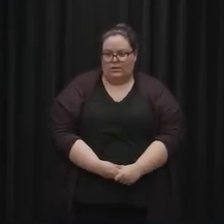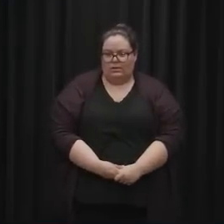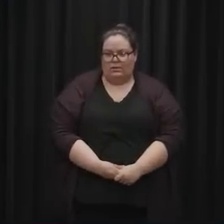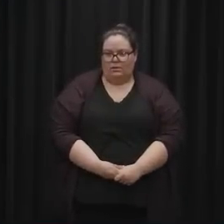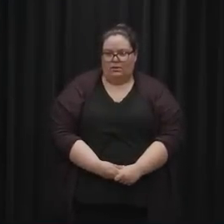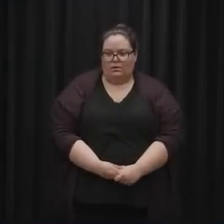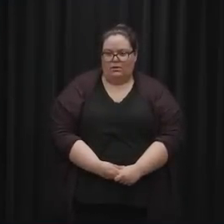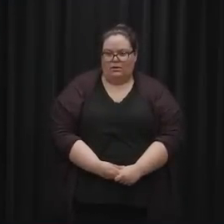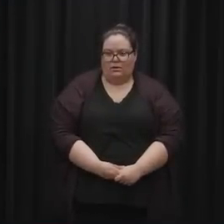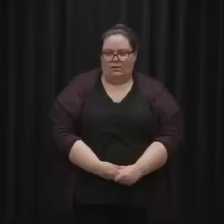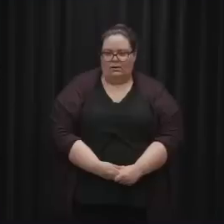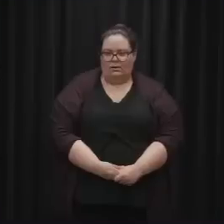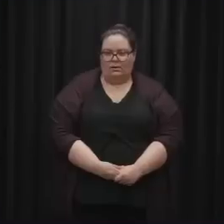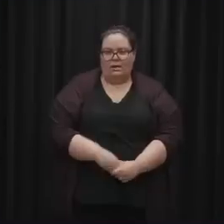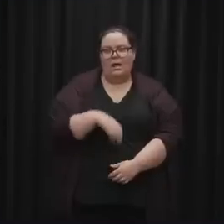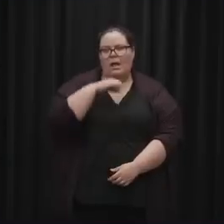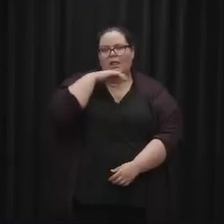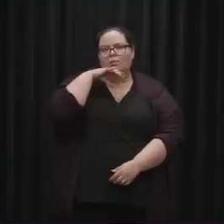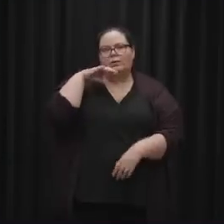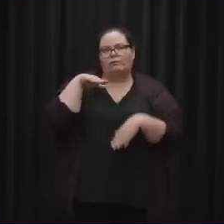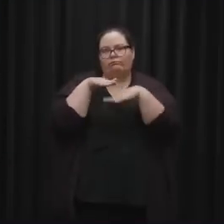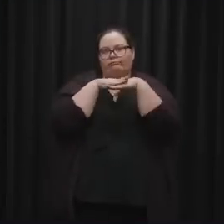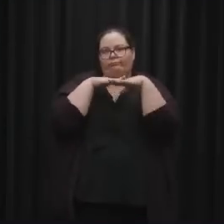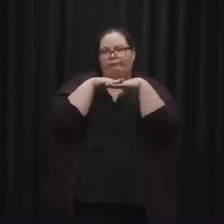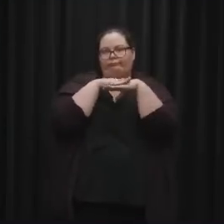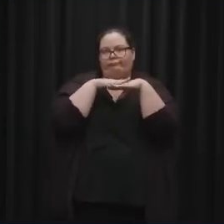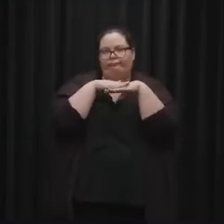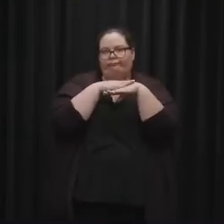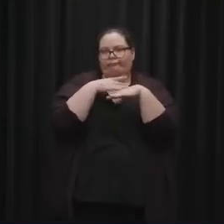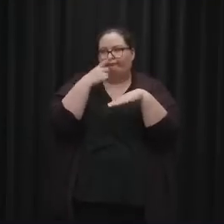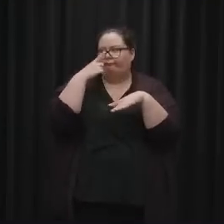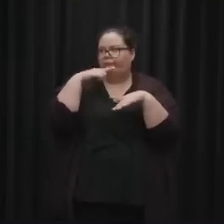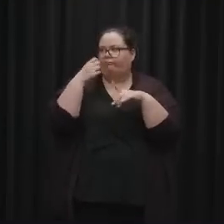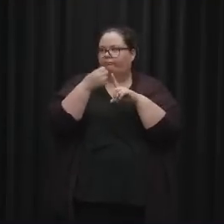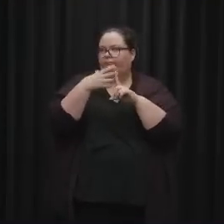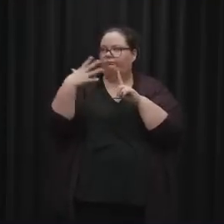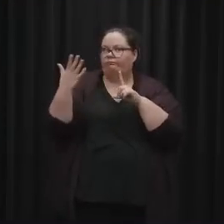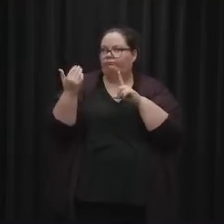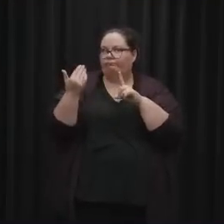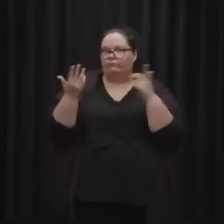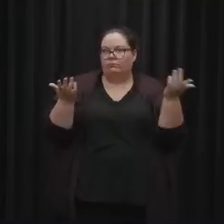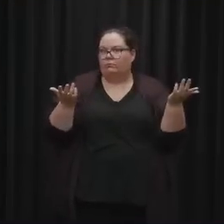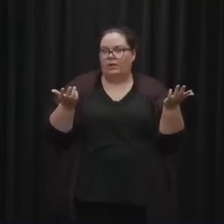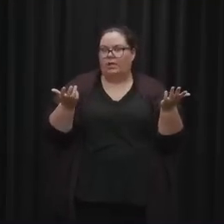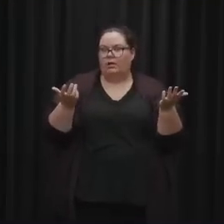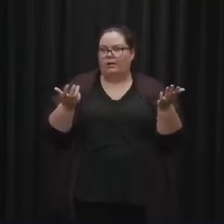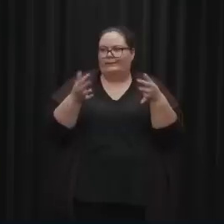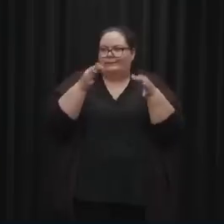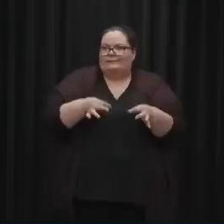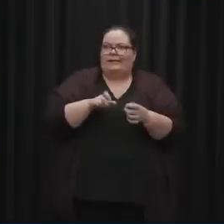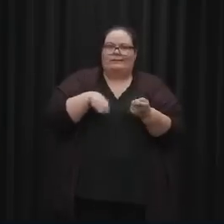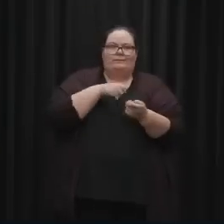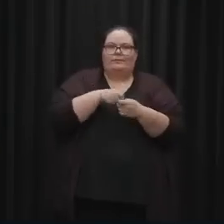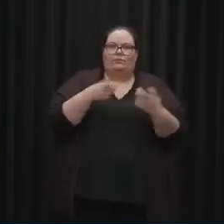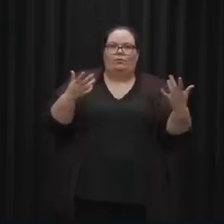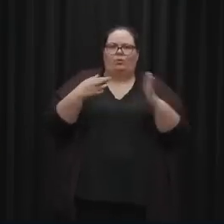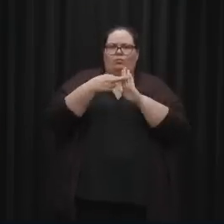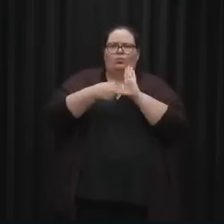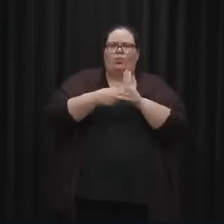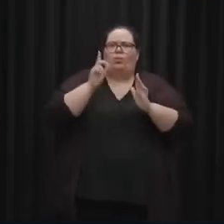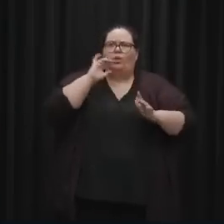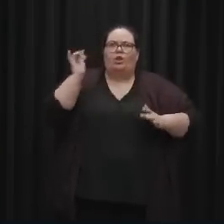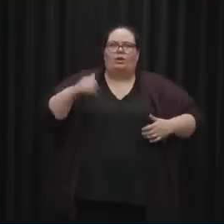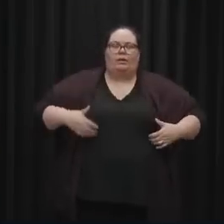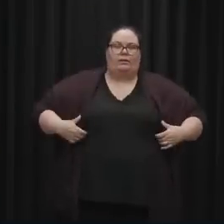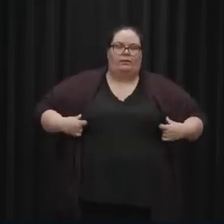Halloween was mentioned very briefly. Can somebody walk me through what's been decided and specifically what the rules